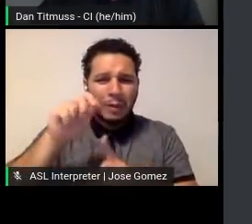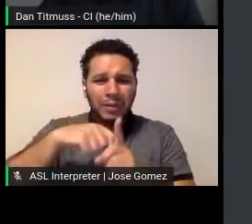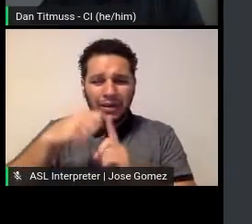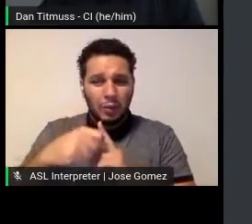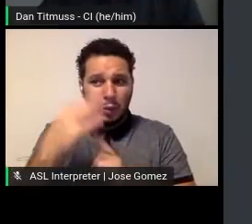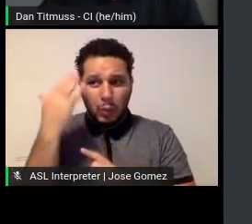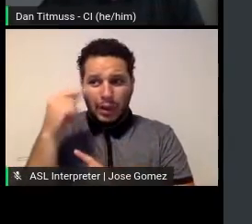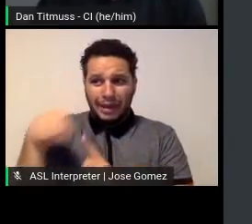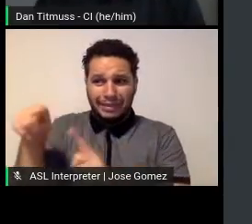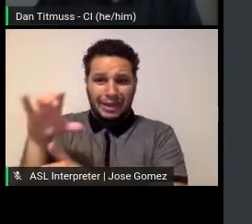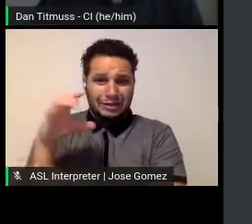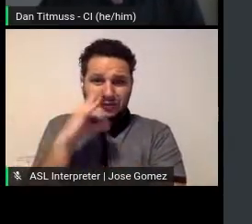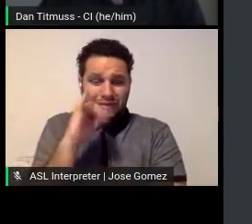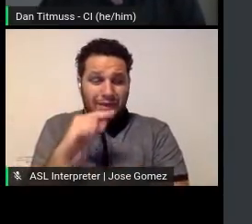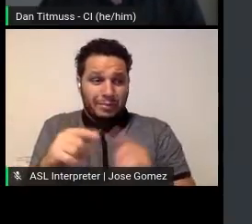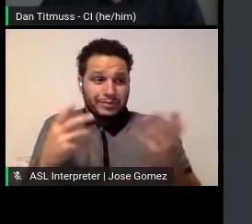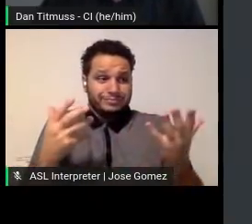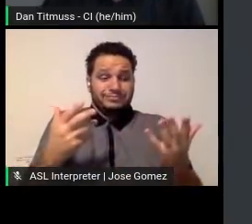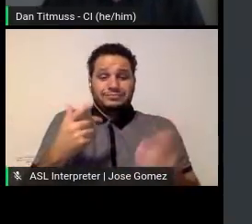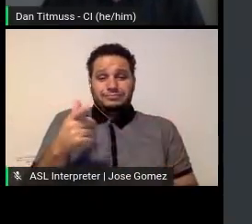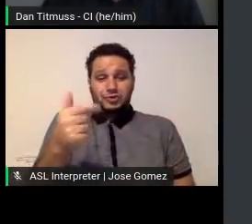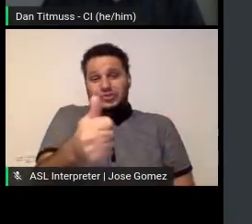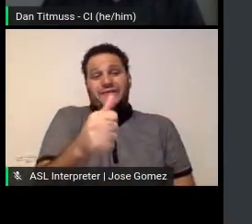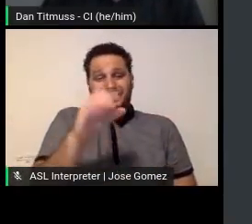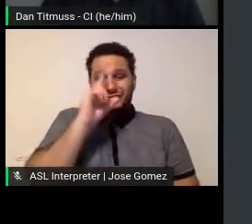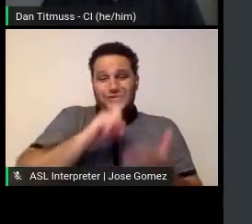and salami, but I'll let you research that on your own time.